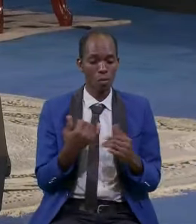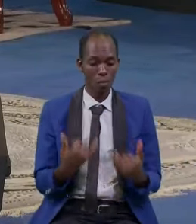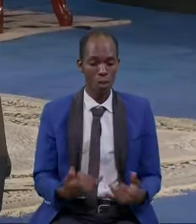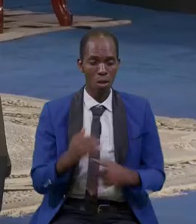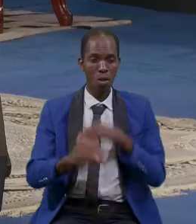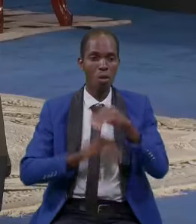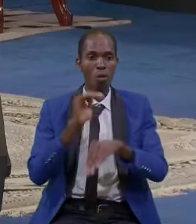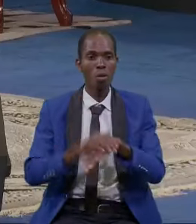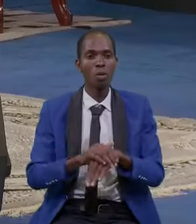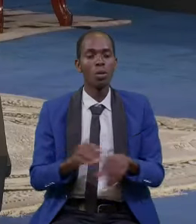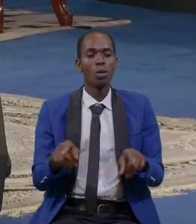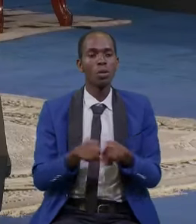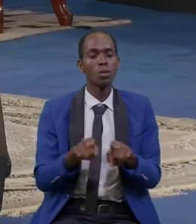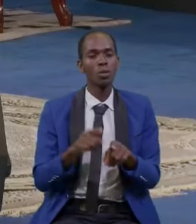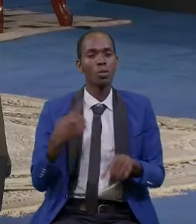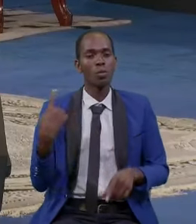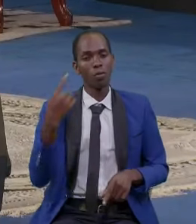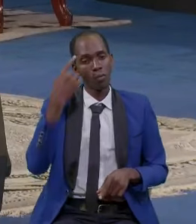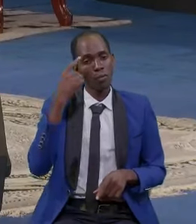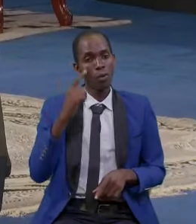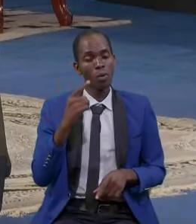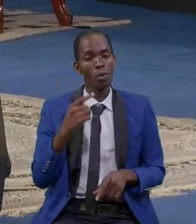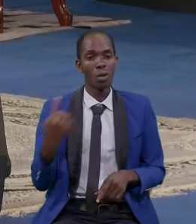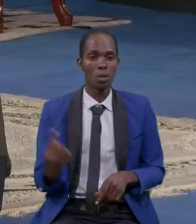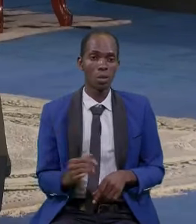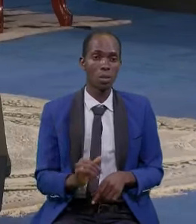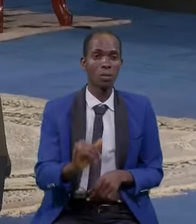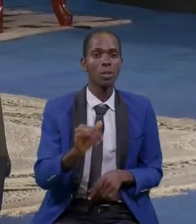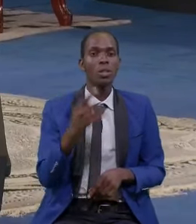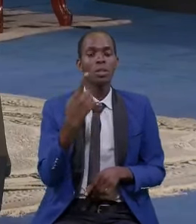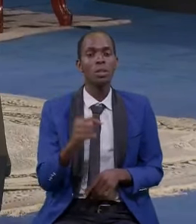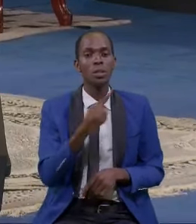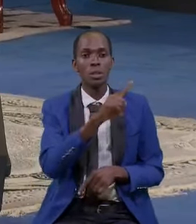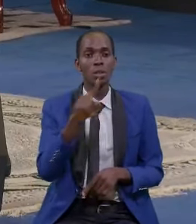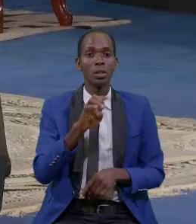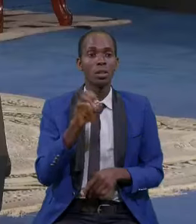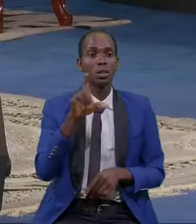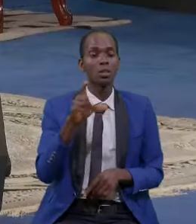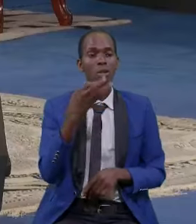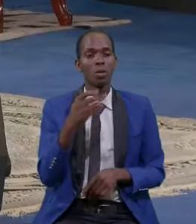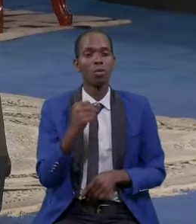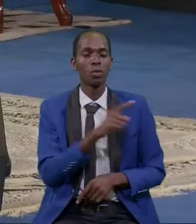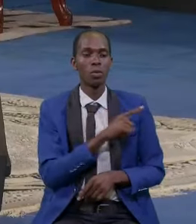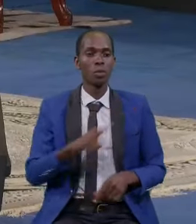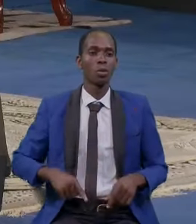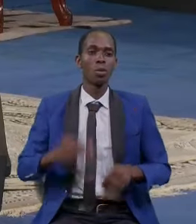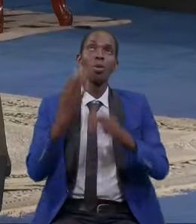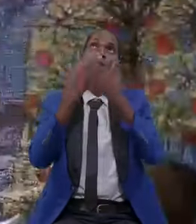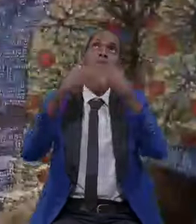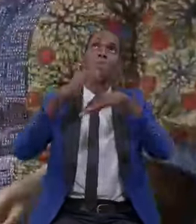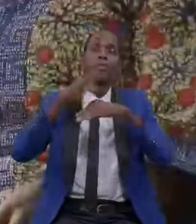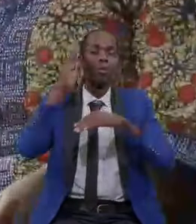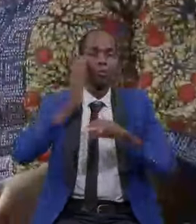even forever. The zeal of the Lord of hosts will perform